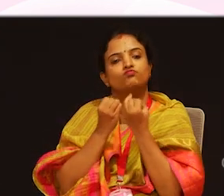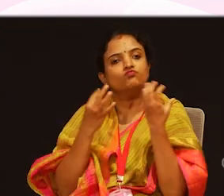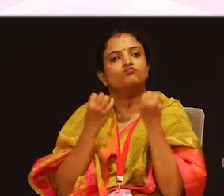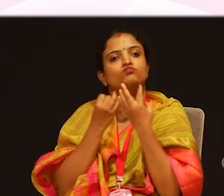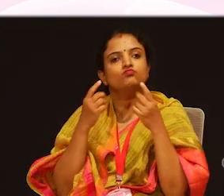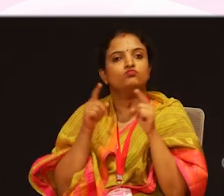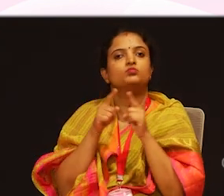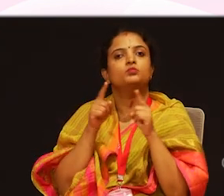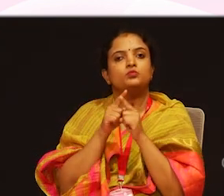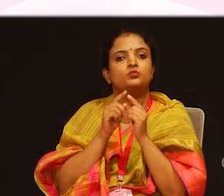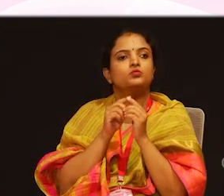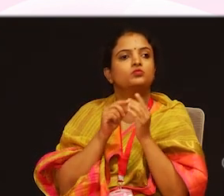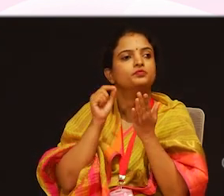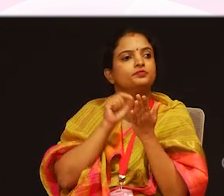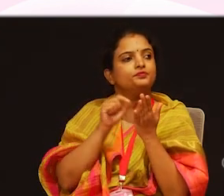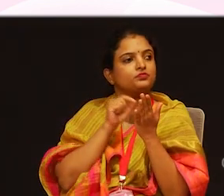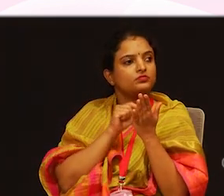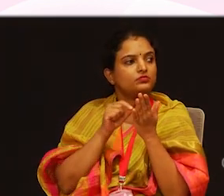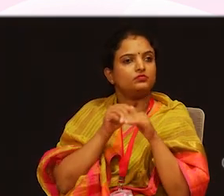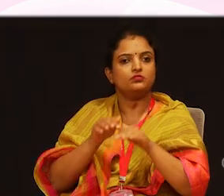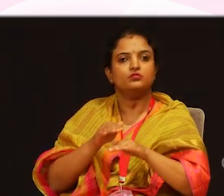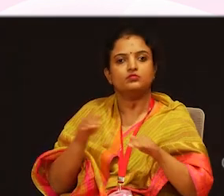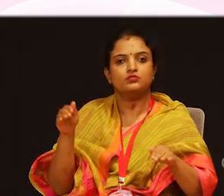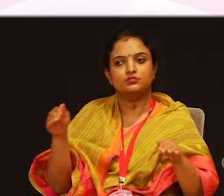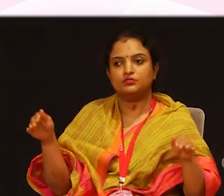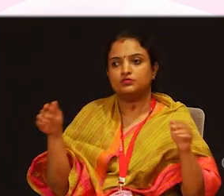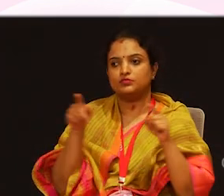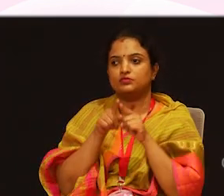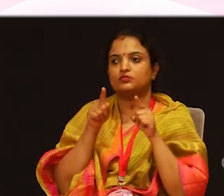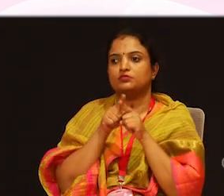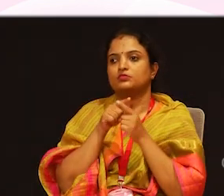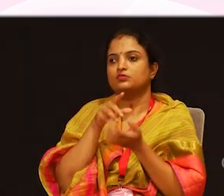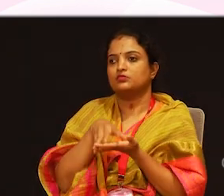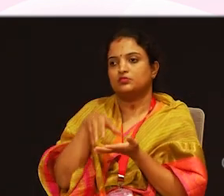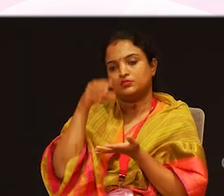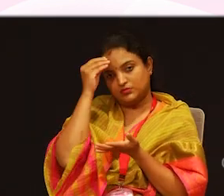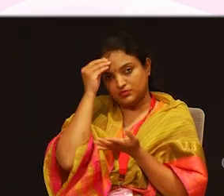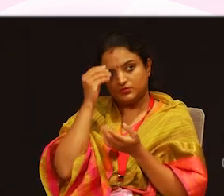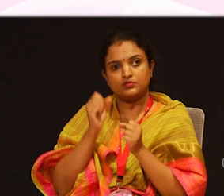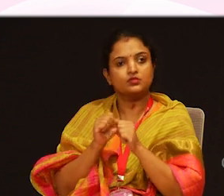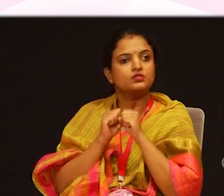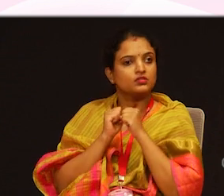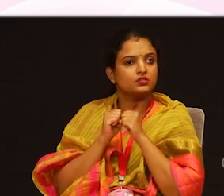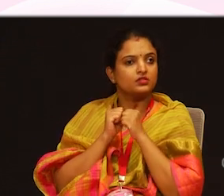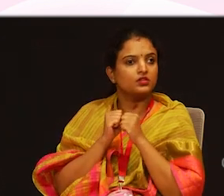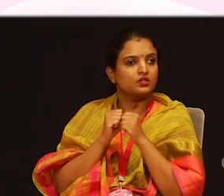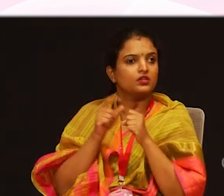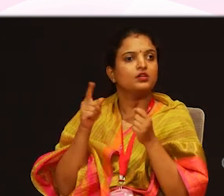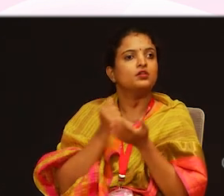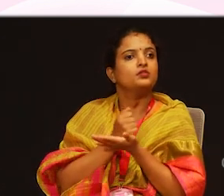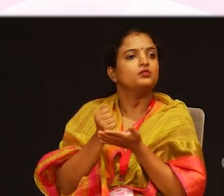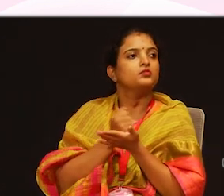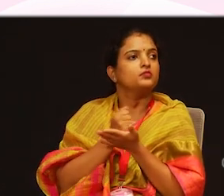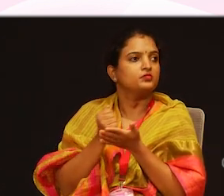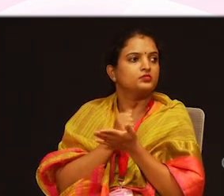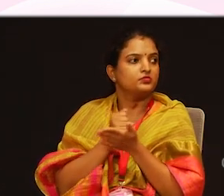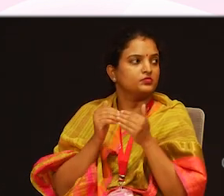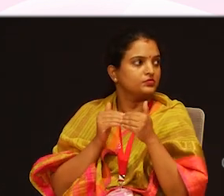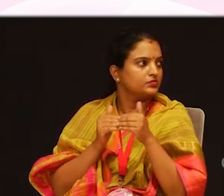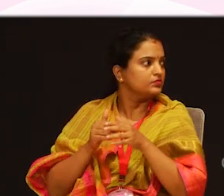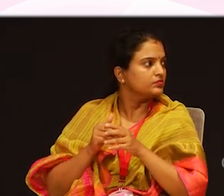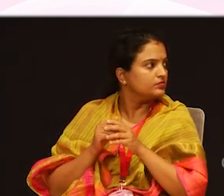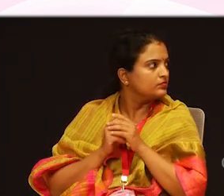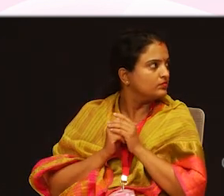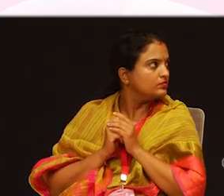one of them being Children and Learning Difficulties. She's a thought and practice leader in this niche